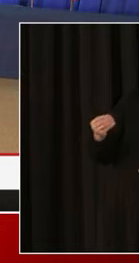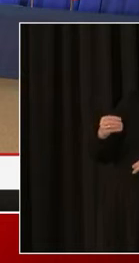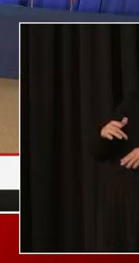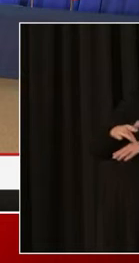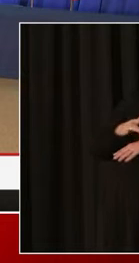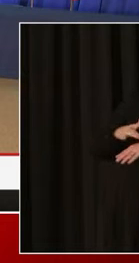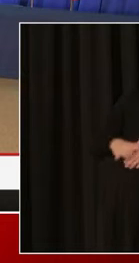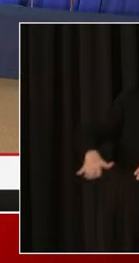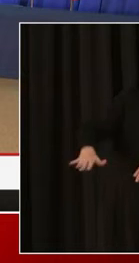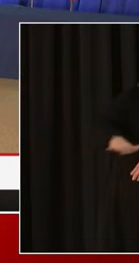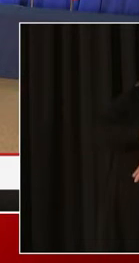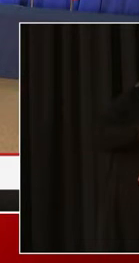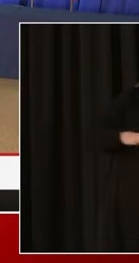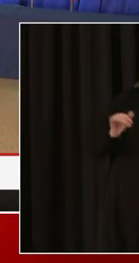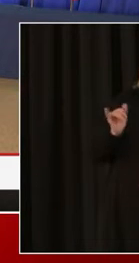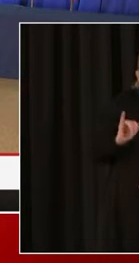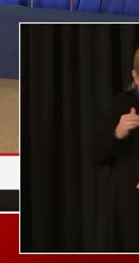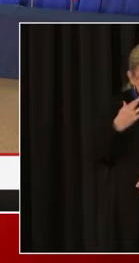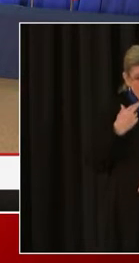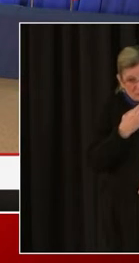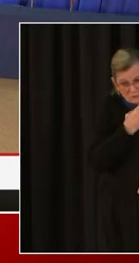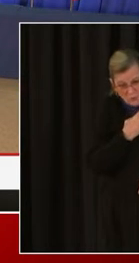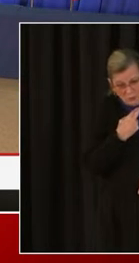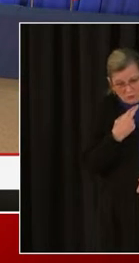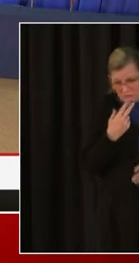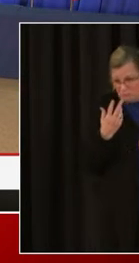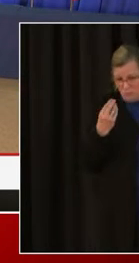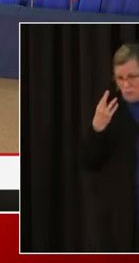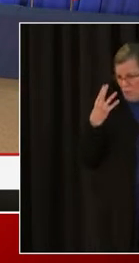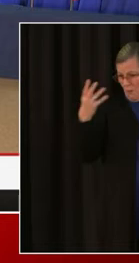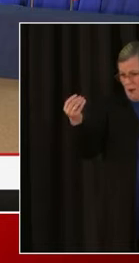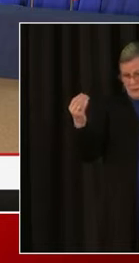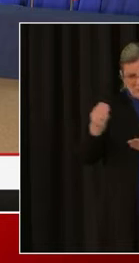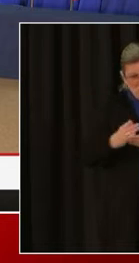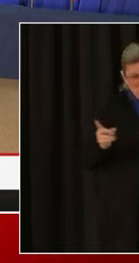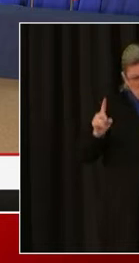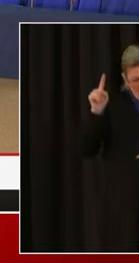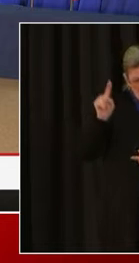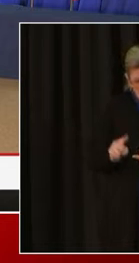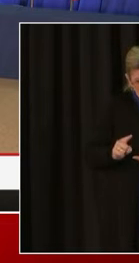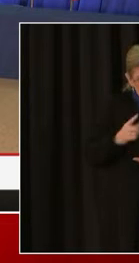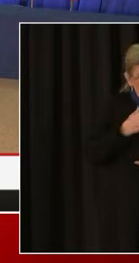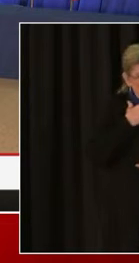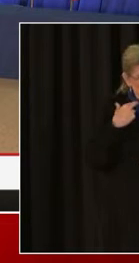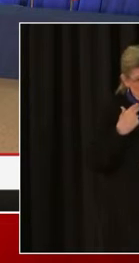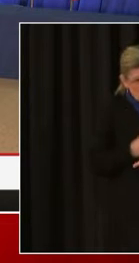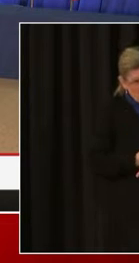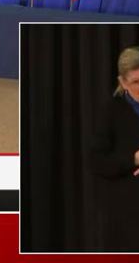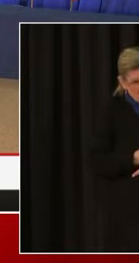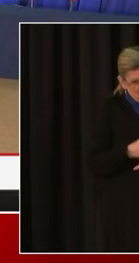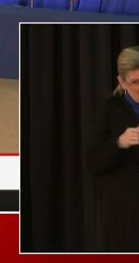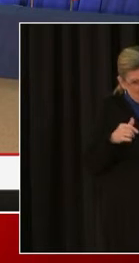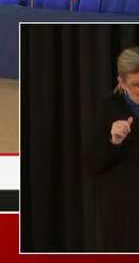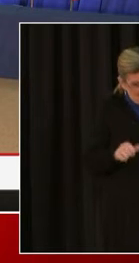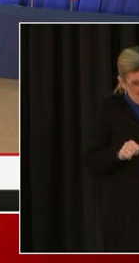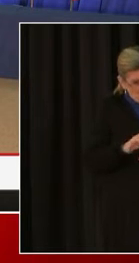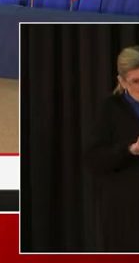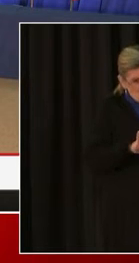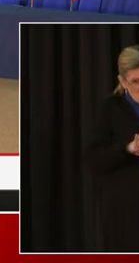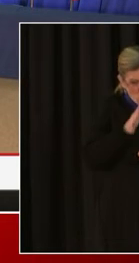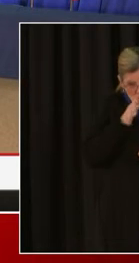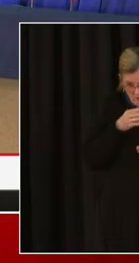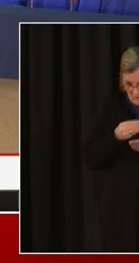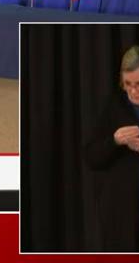minimize the risk of having children and teachers indoors, how can they go about doing that if they need funding for